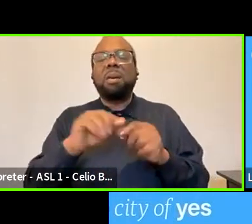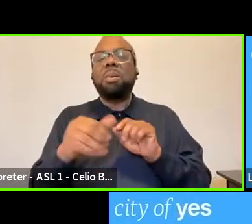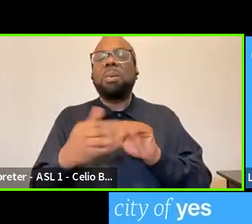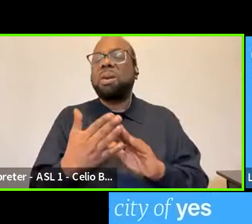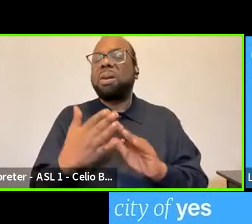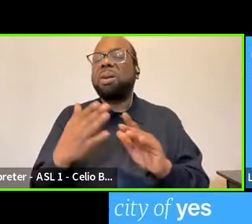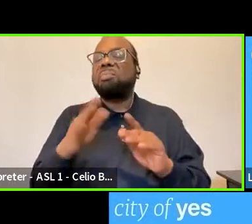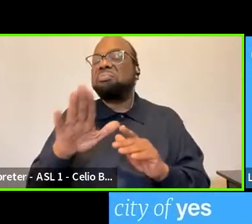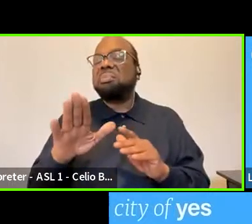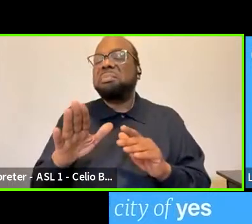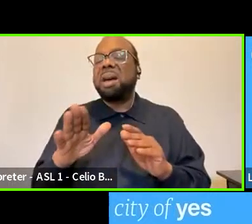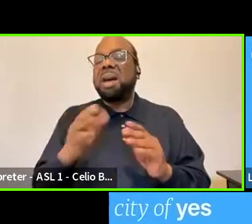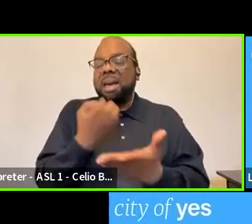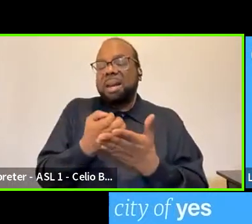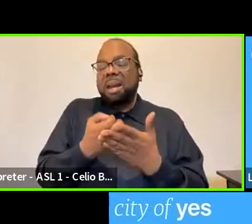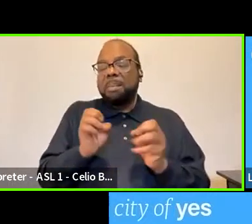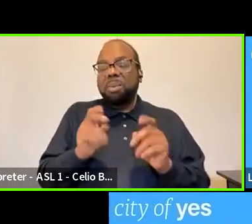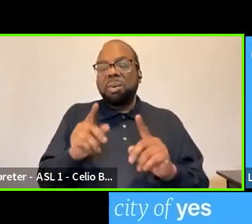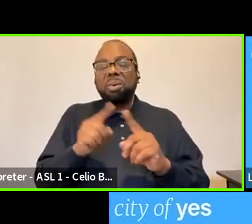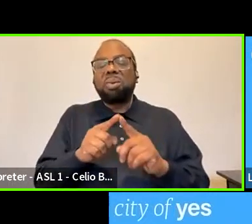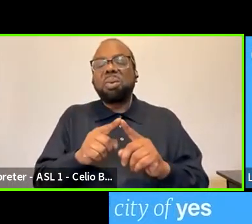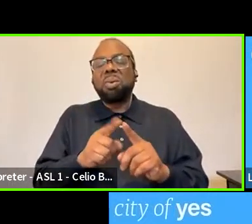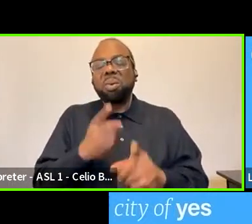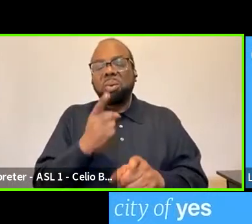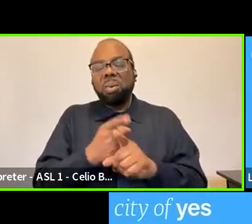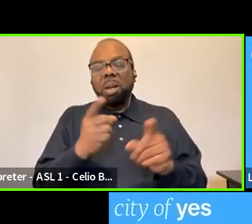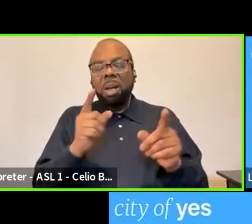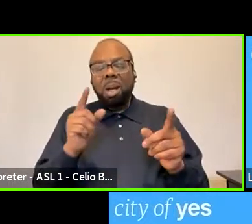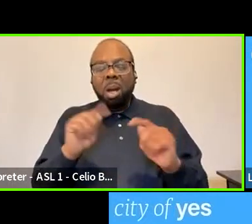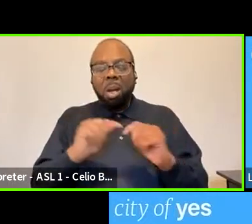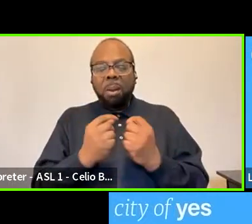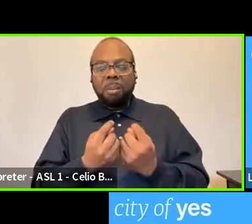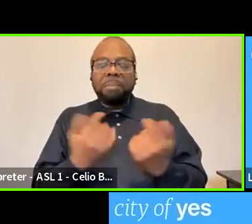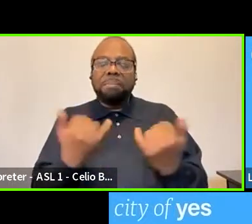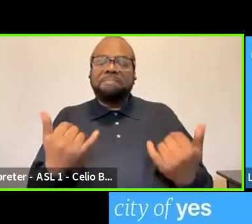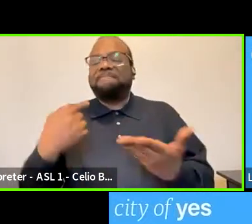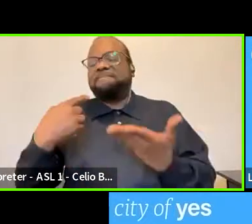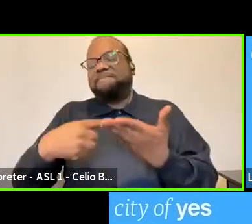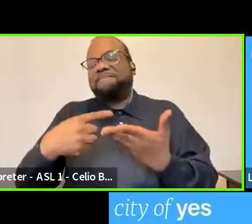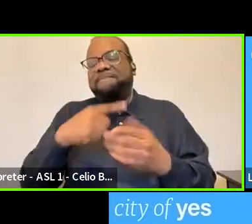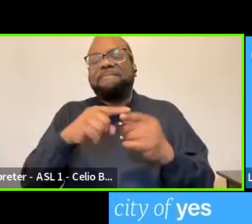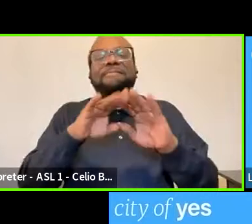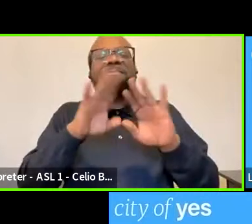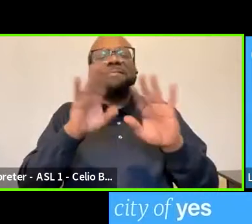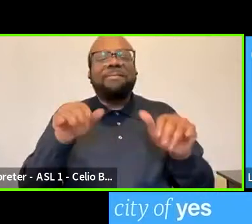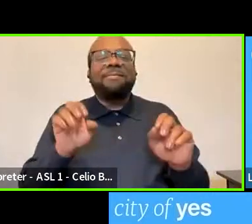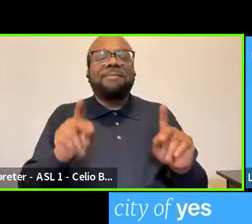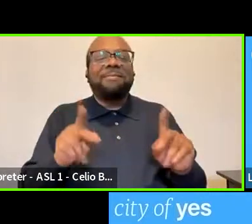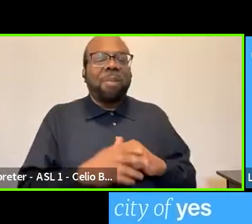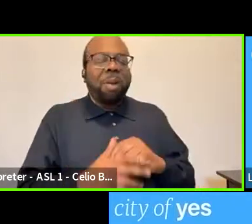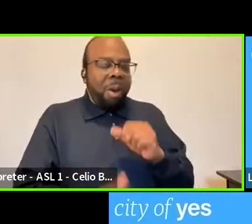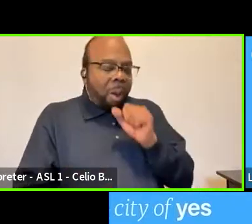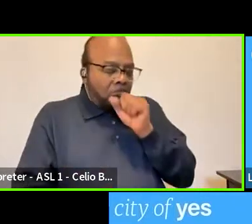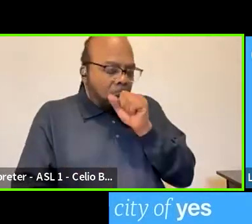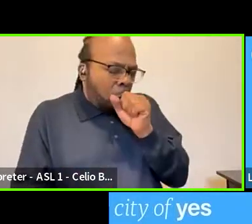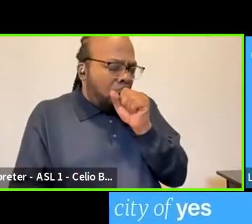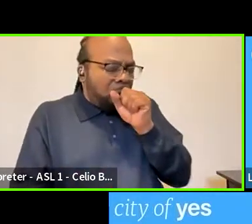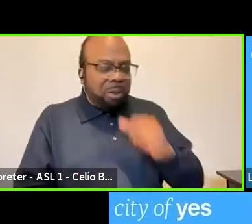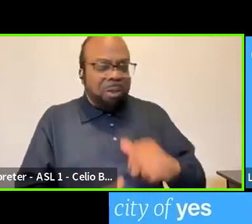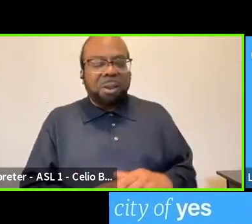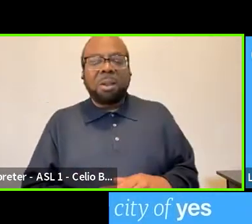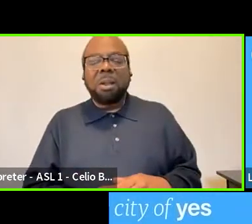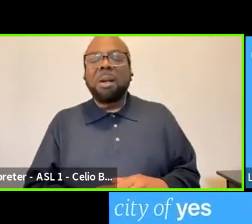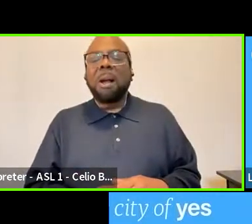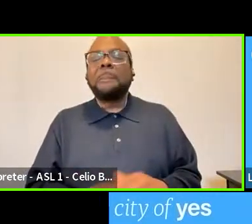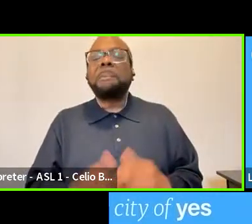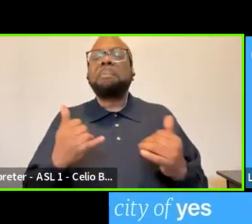right team. Um, but we're going to talk about housing opportunities tonight. So let's go to, um, some questions